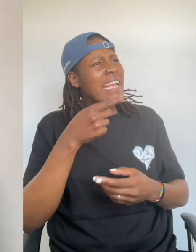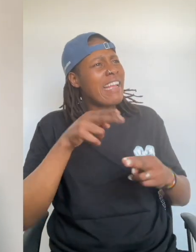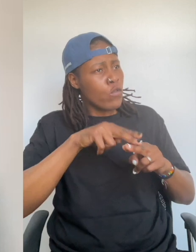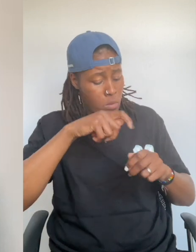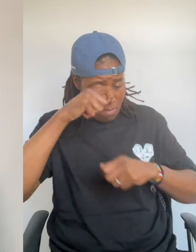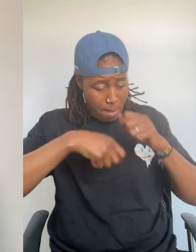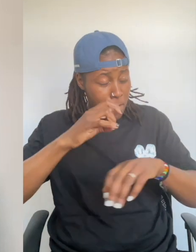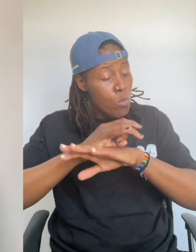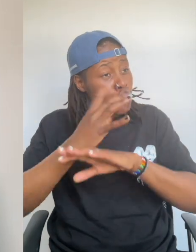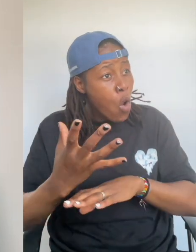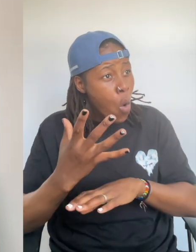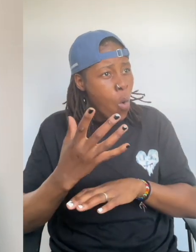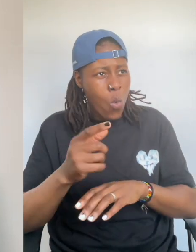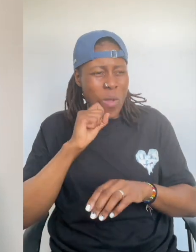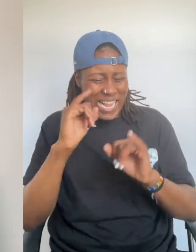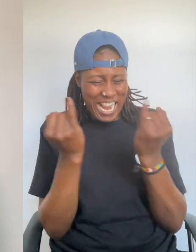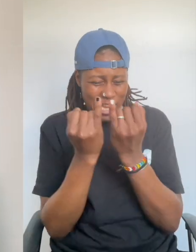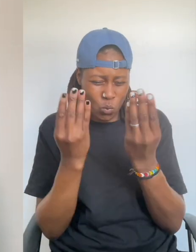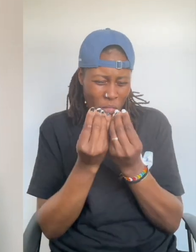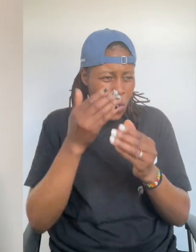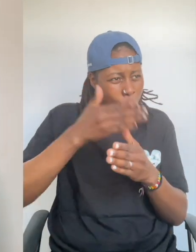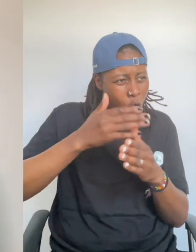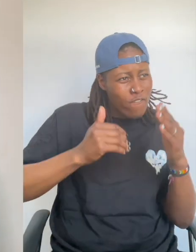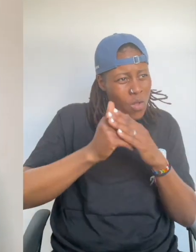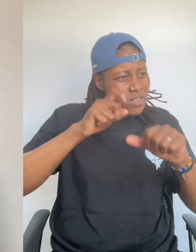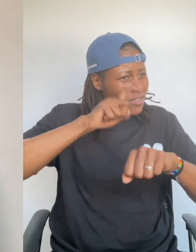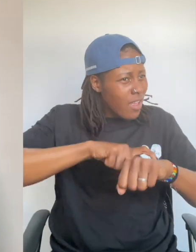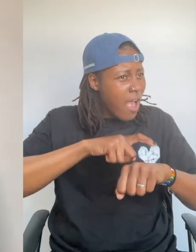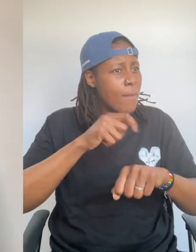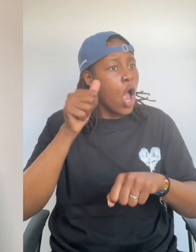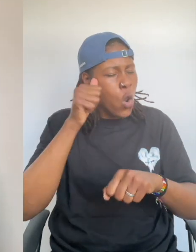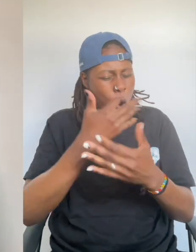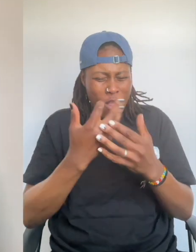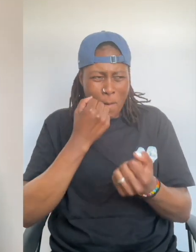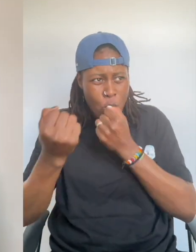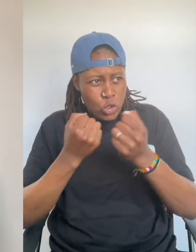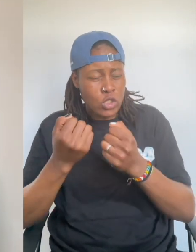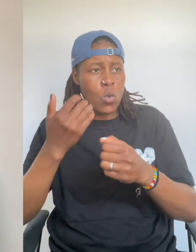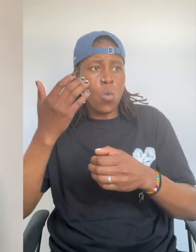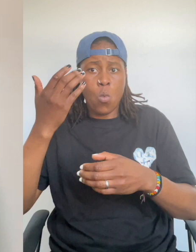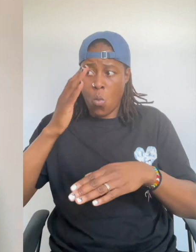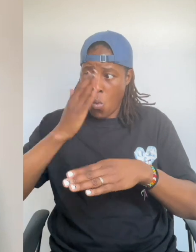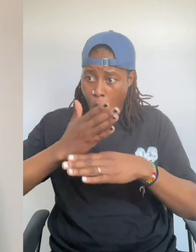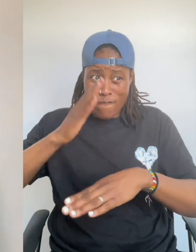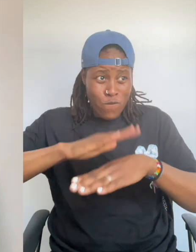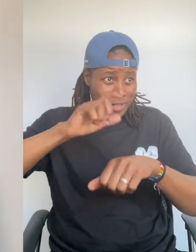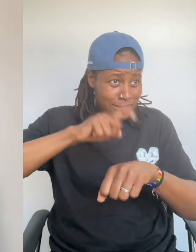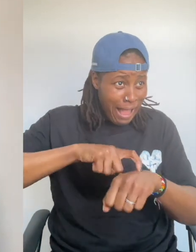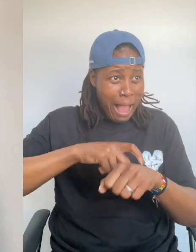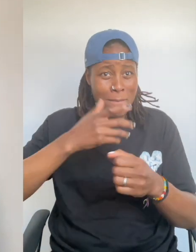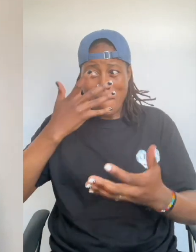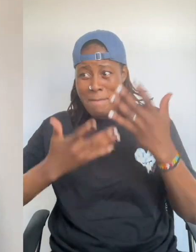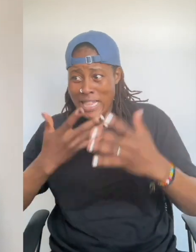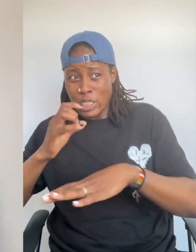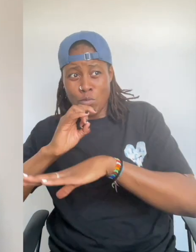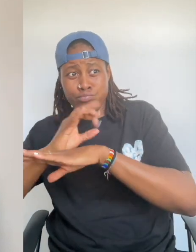turning pro because of your job working full time? I know obviously there's a lot of people Yeah, who do work full time jobs as well, but yeah. I mean, is